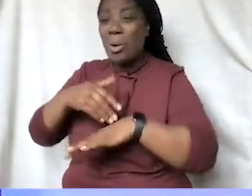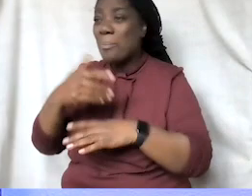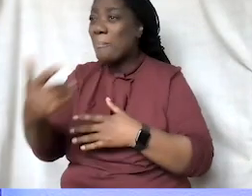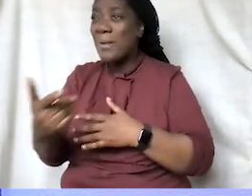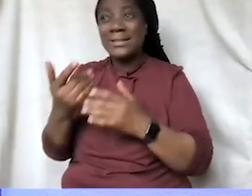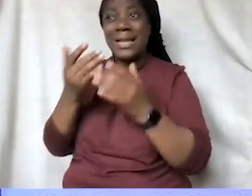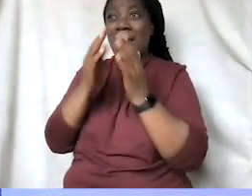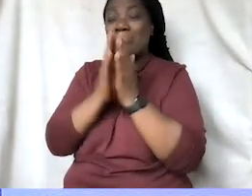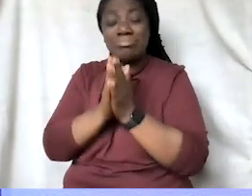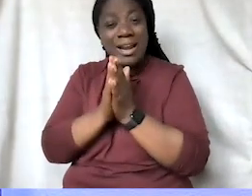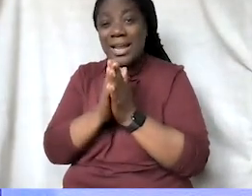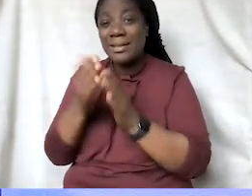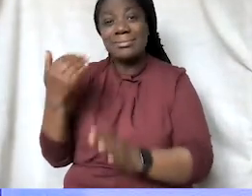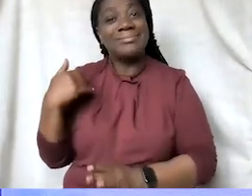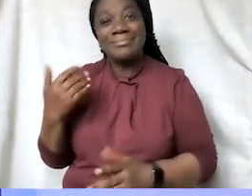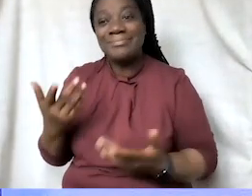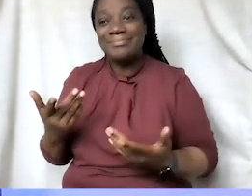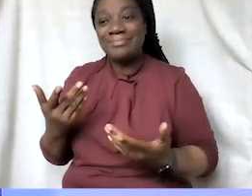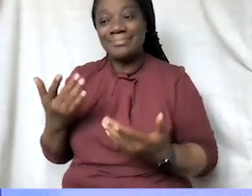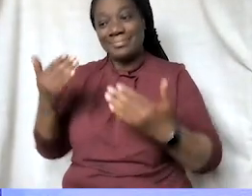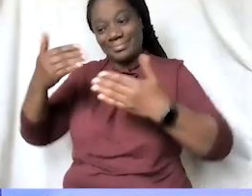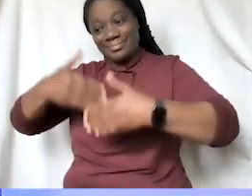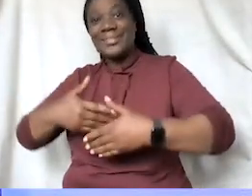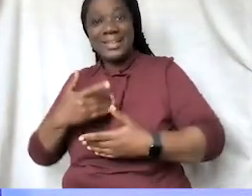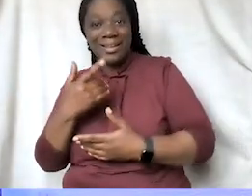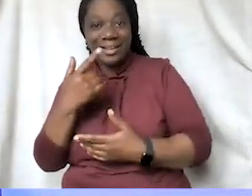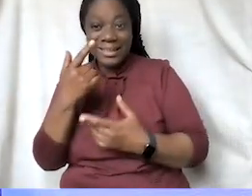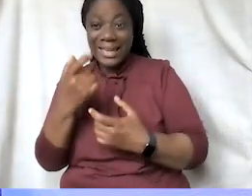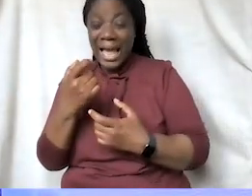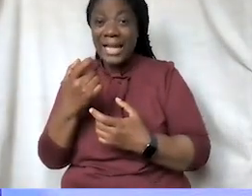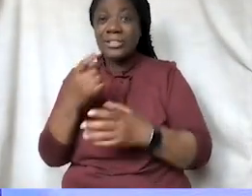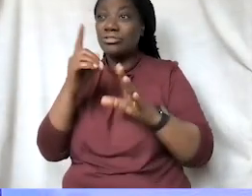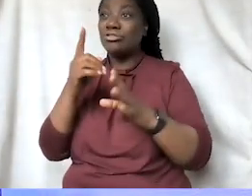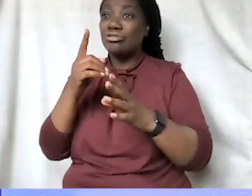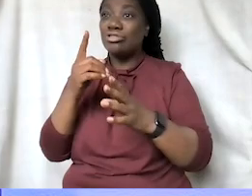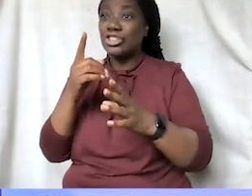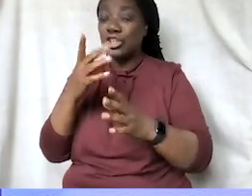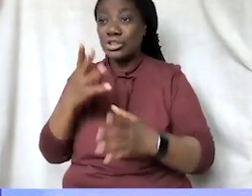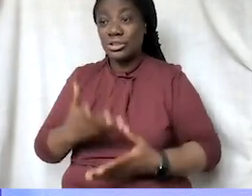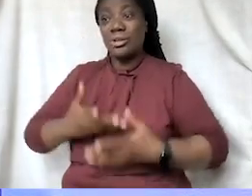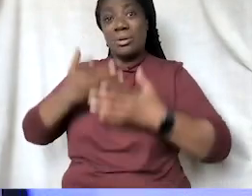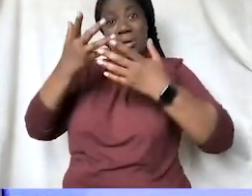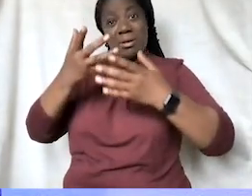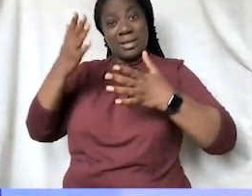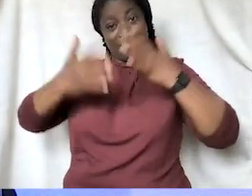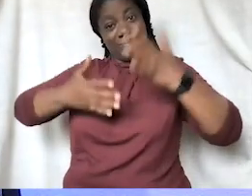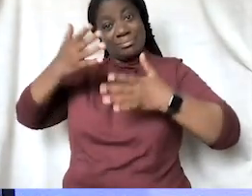have prayed before. Tonight, you can just open your mouth and say, Lord, save me.